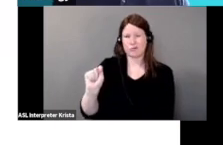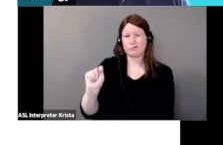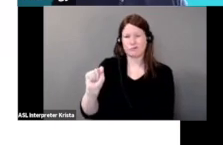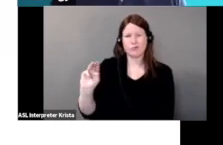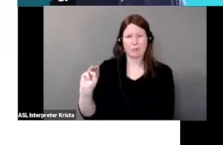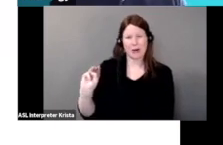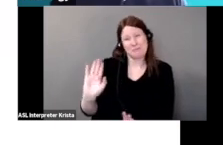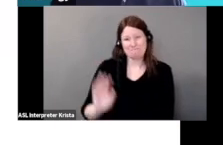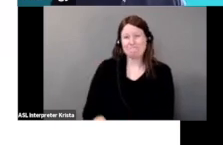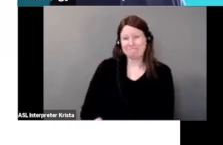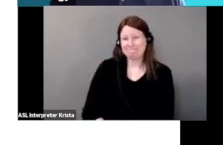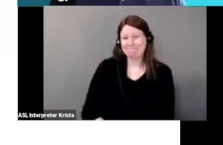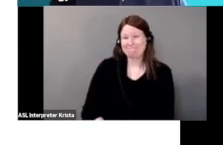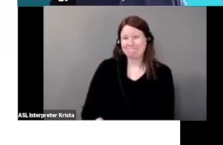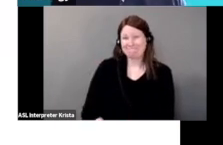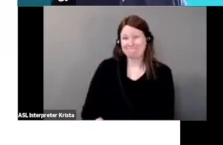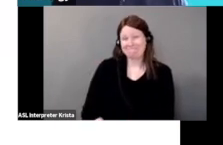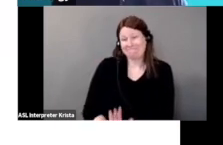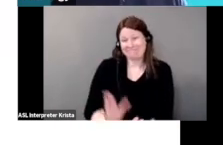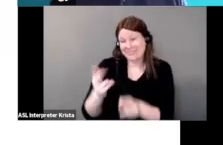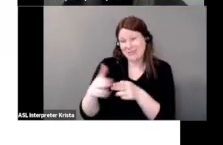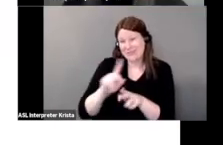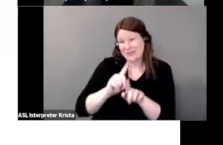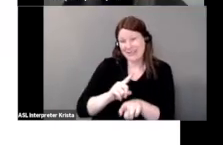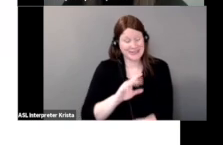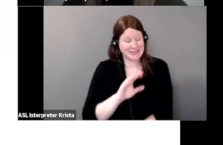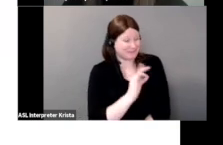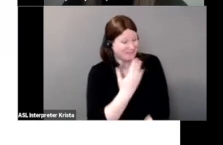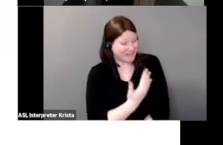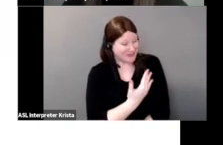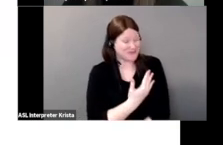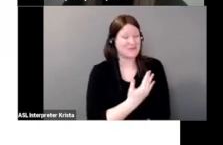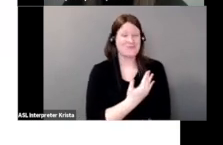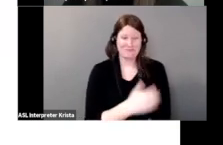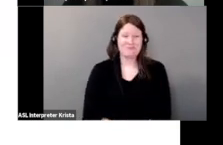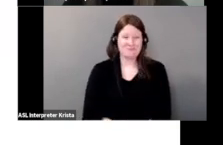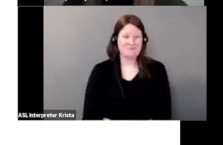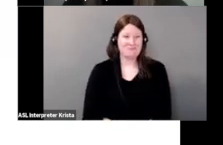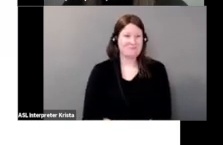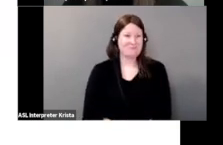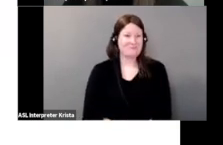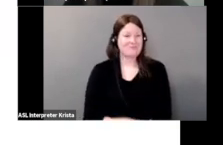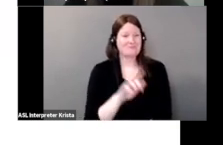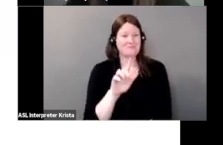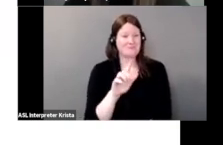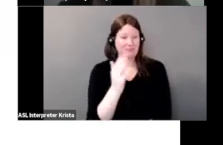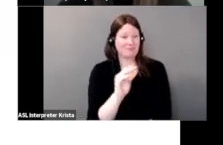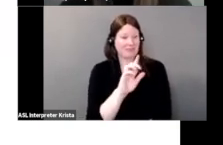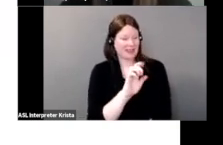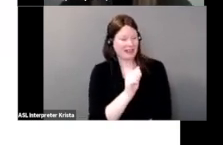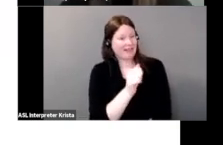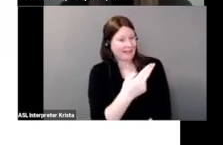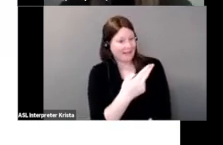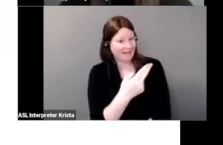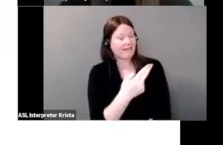Yeah, that's short answer. Yes. Thank you. Yes. And Leah is looking for a